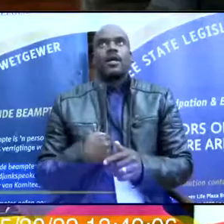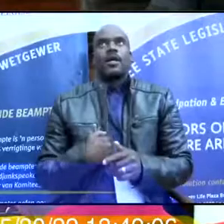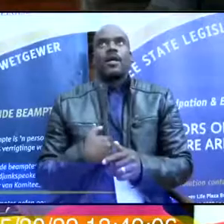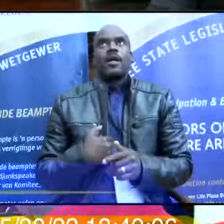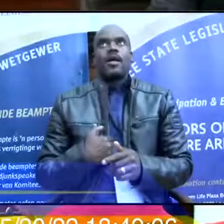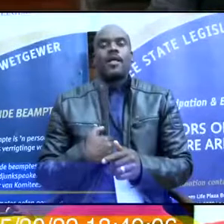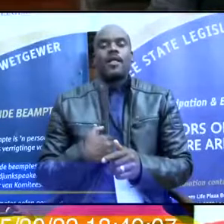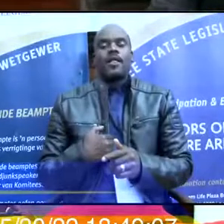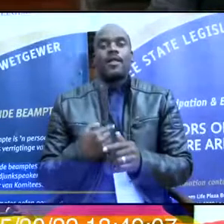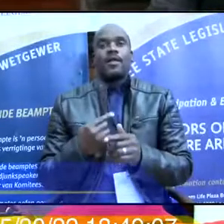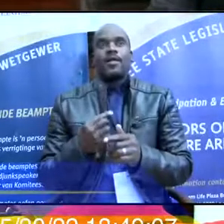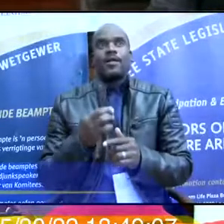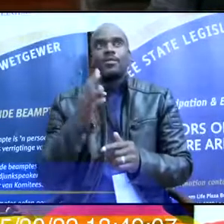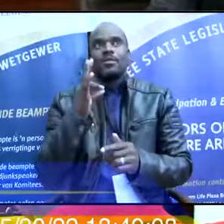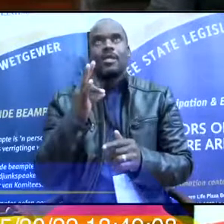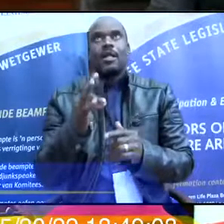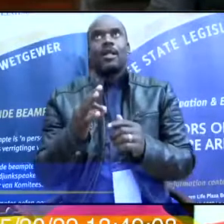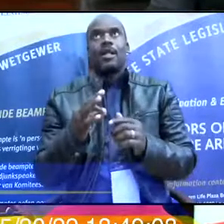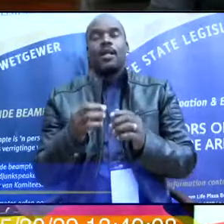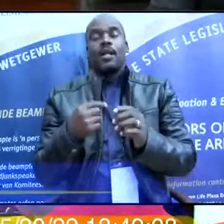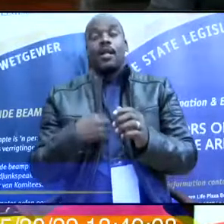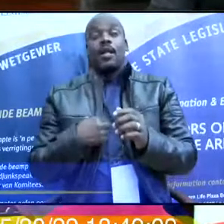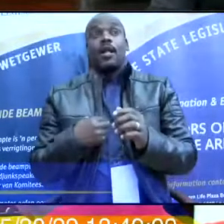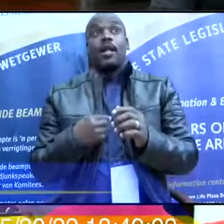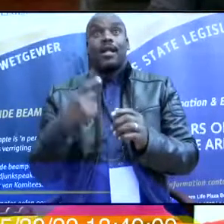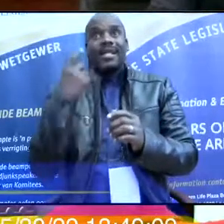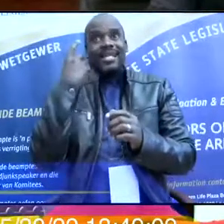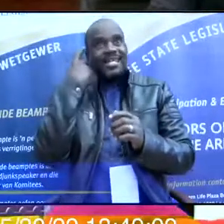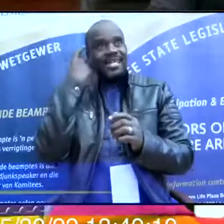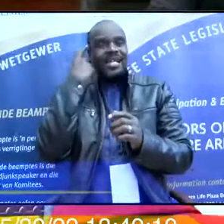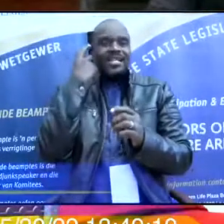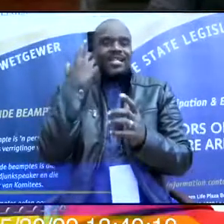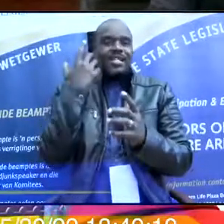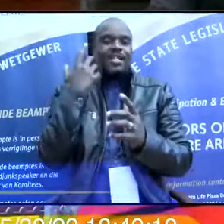provincial secretary and concert to provincial secretary